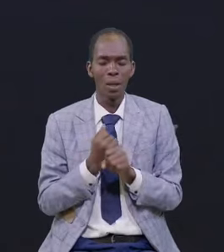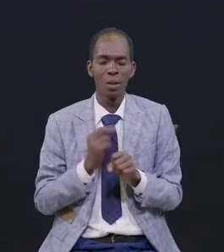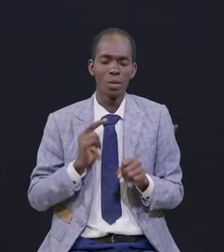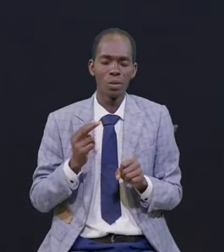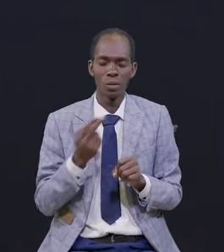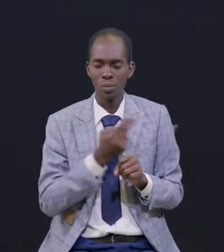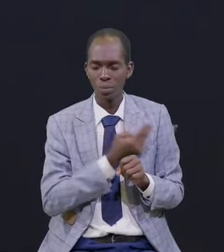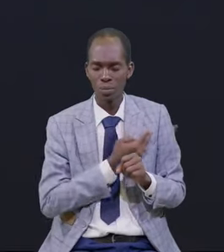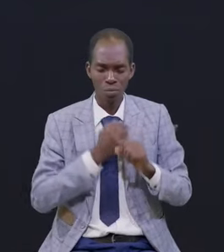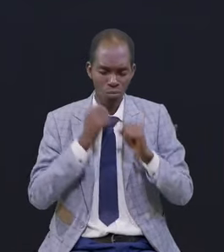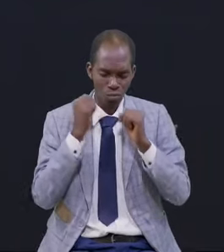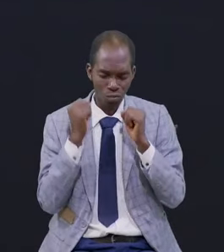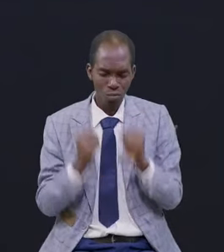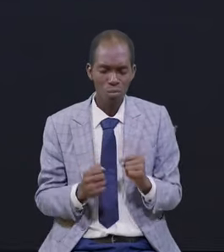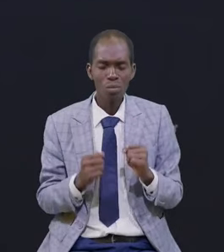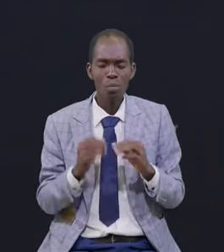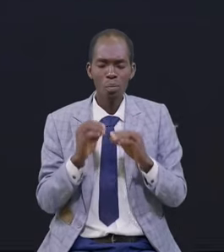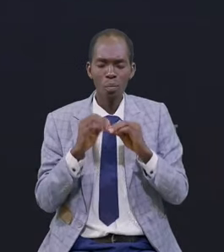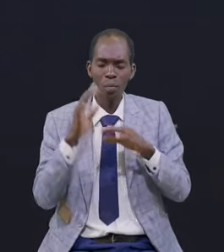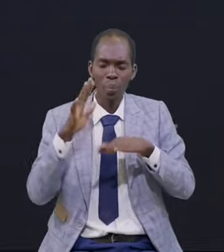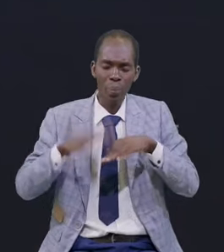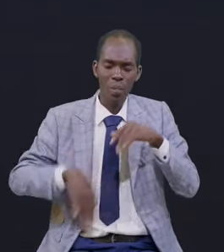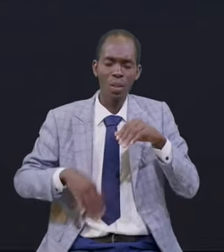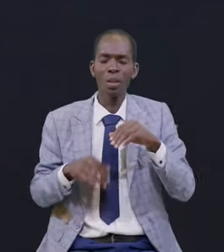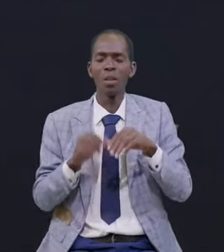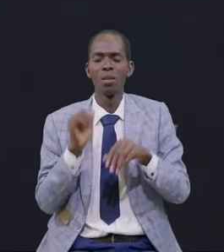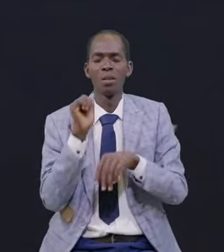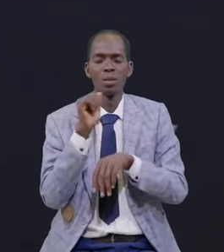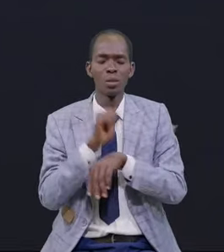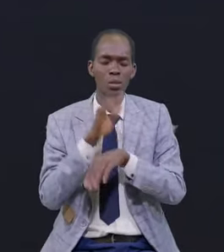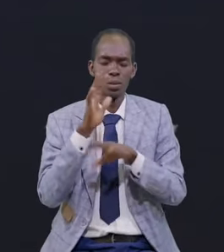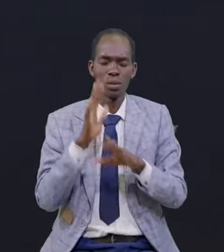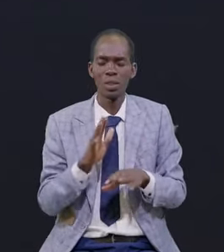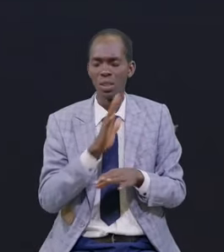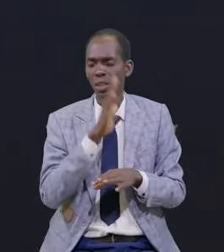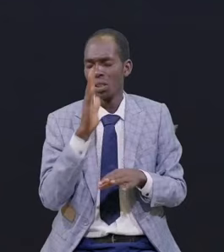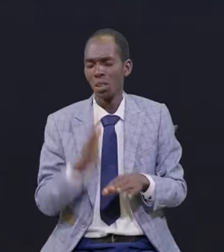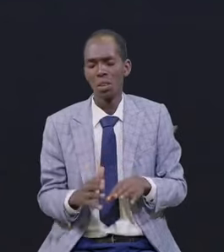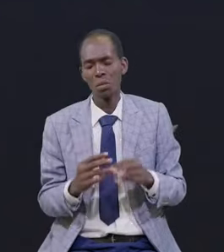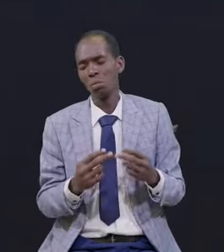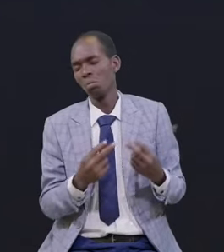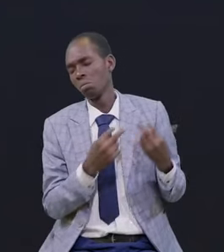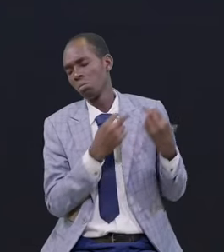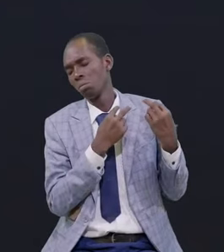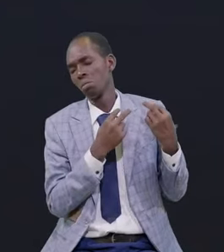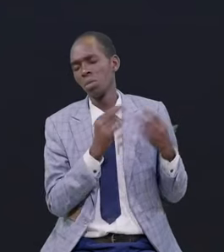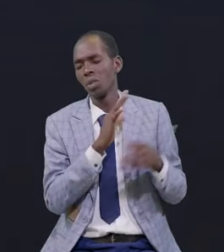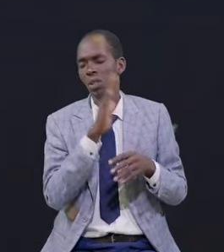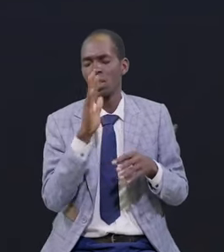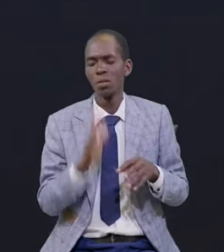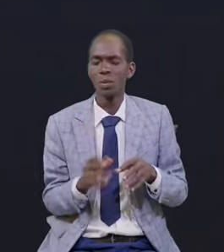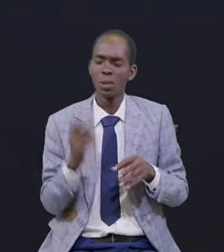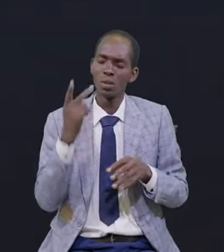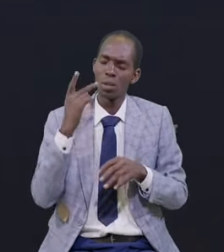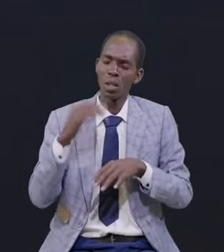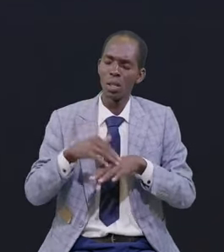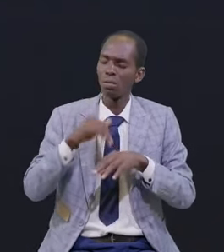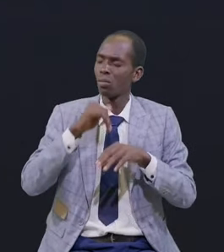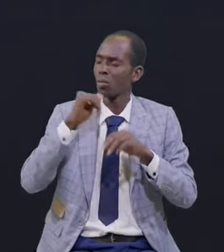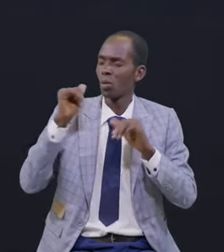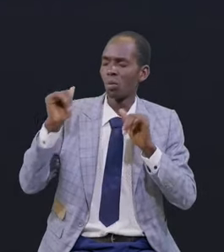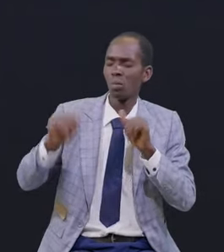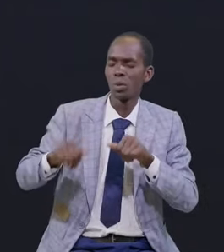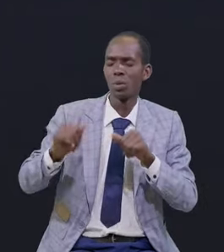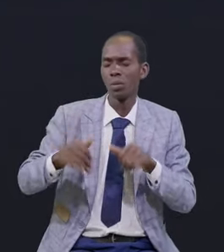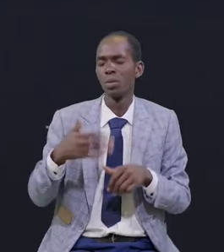than conquerors never turning back never looking at our mountains never looking at impossibilities never